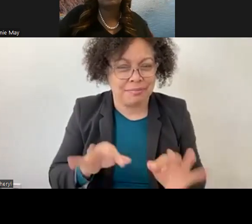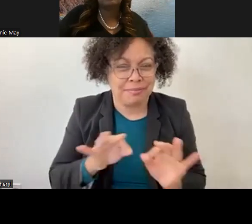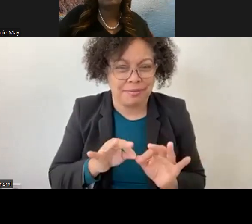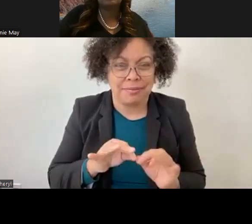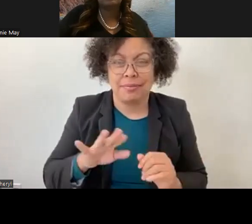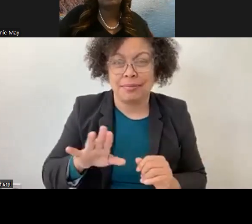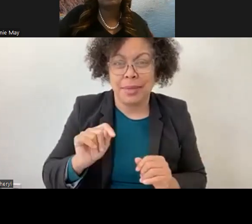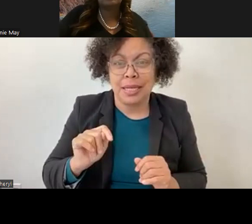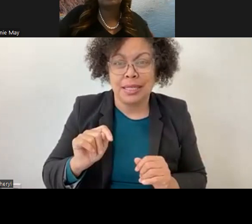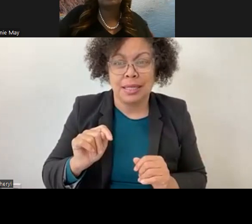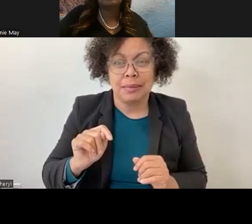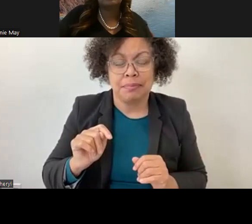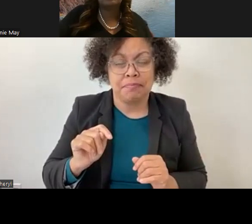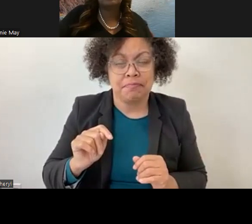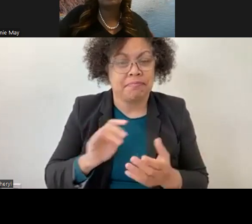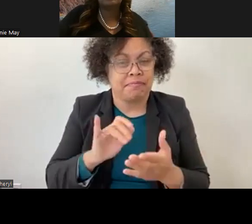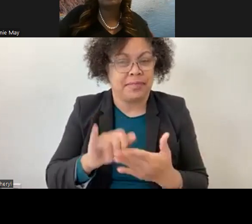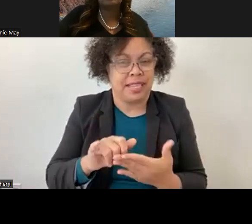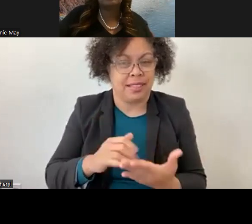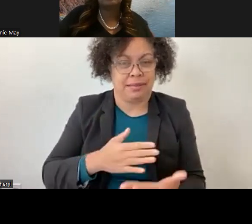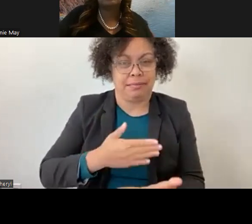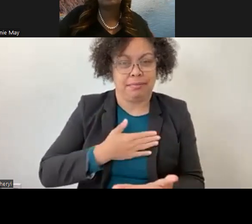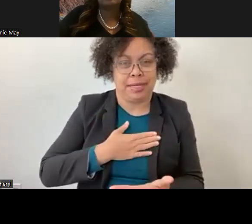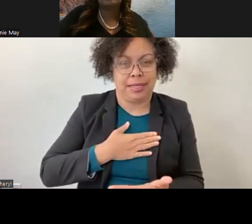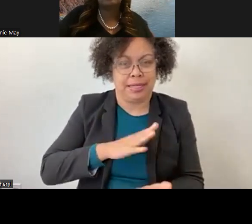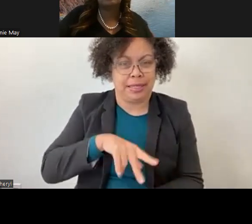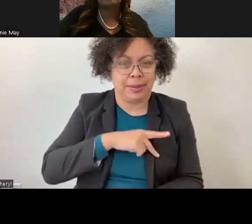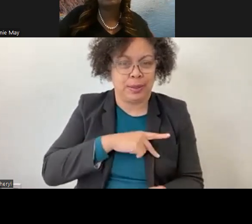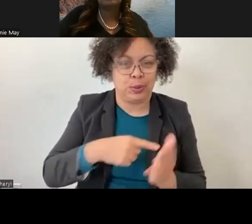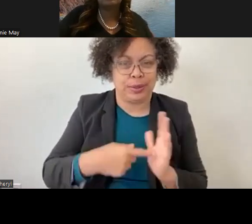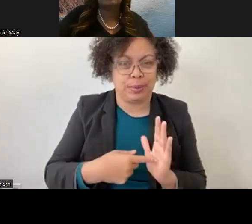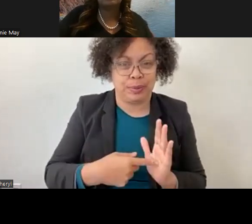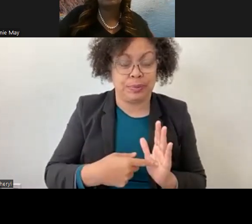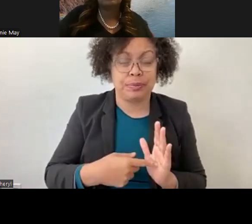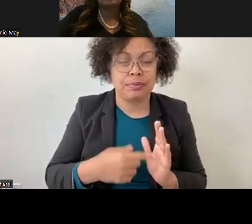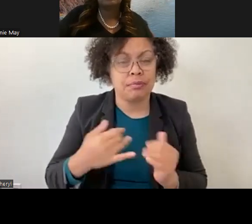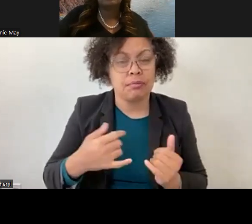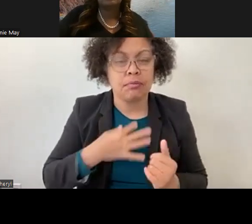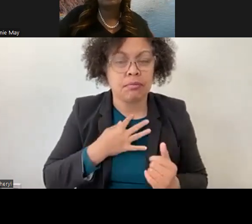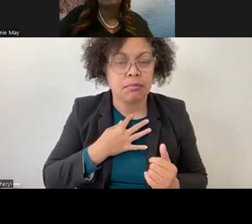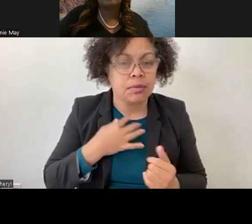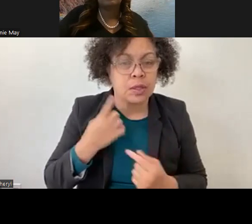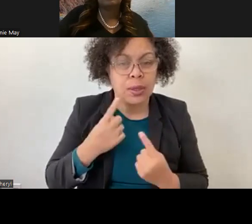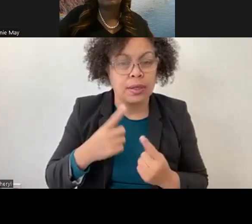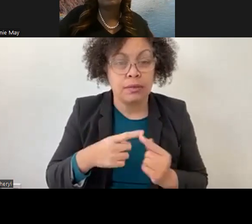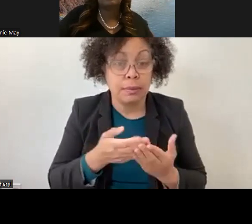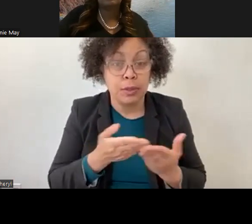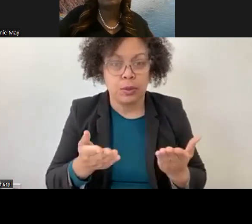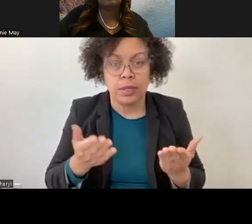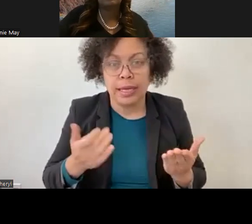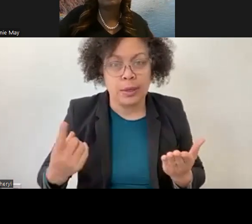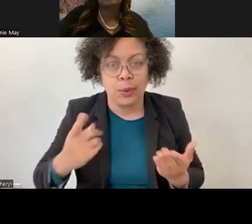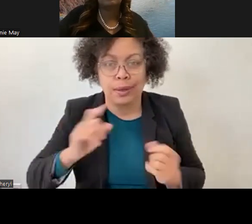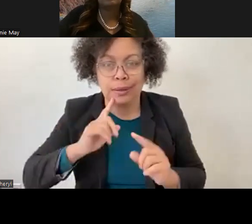But that was just my personal example. I'm wondering from you, and anyone can jump in